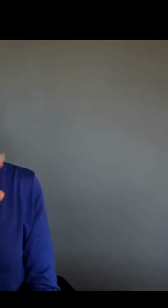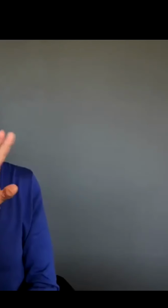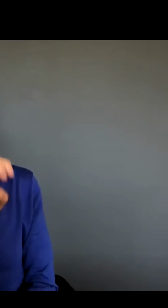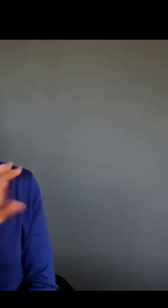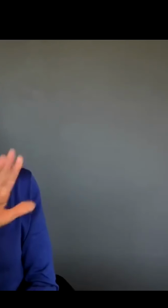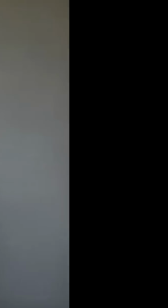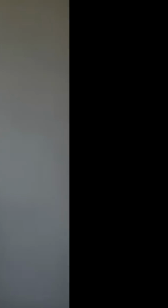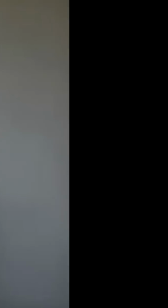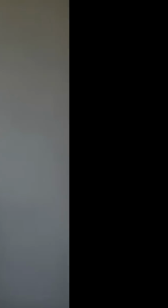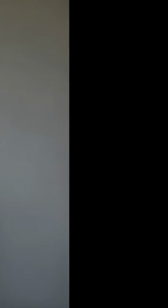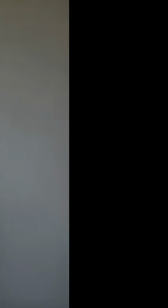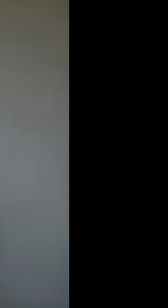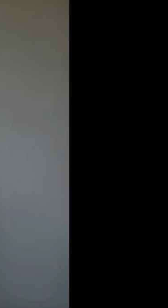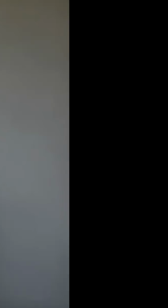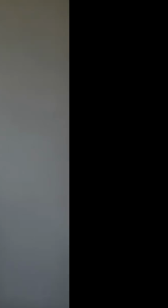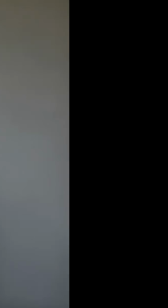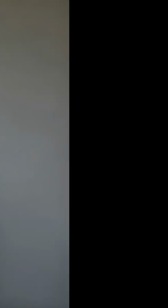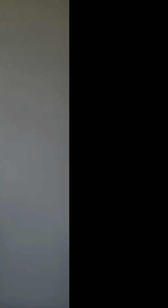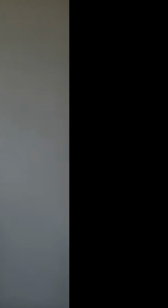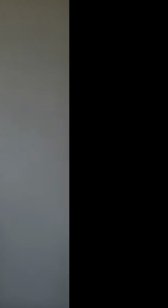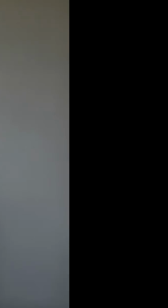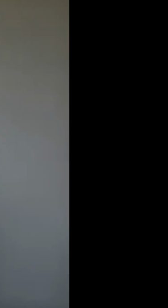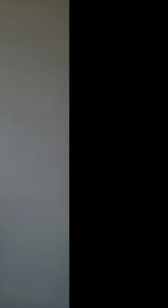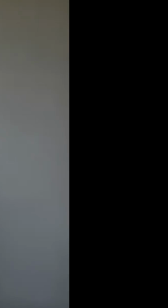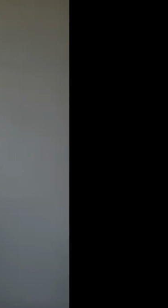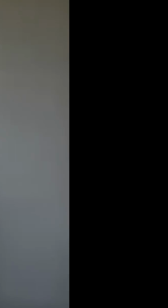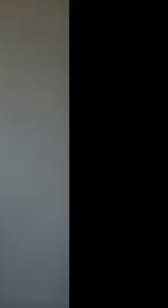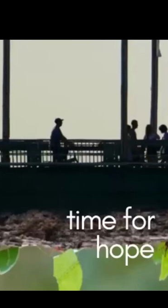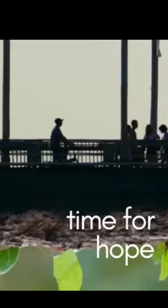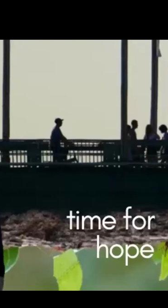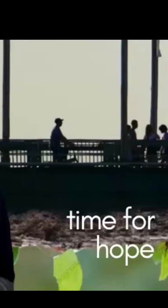that we need to discuss and keep debating and keep talking about.